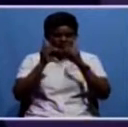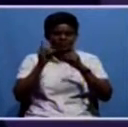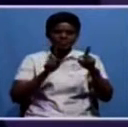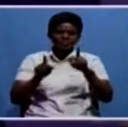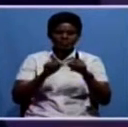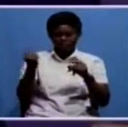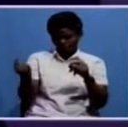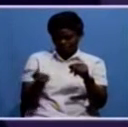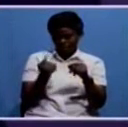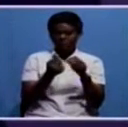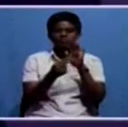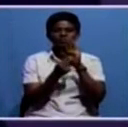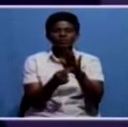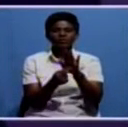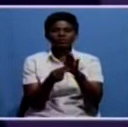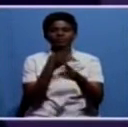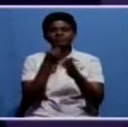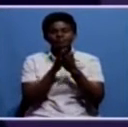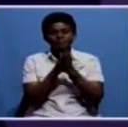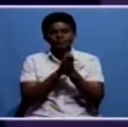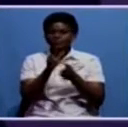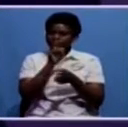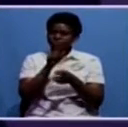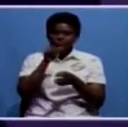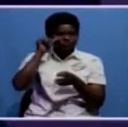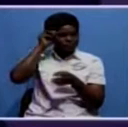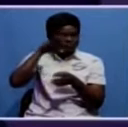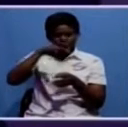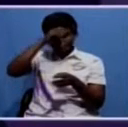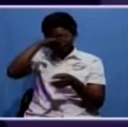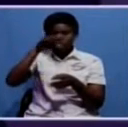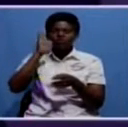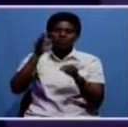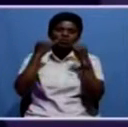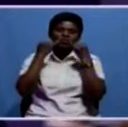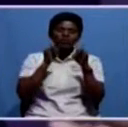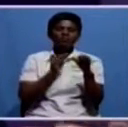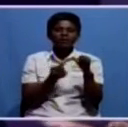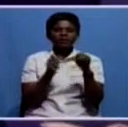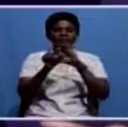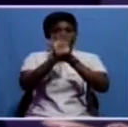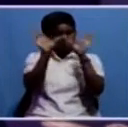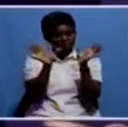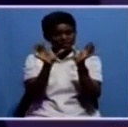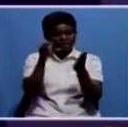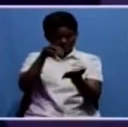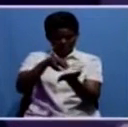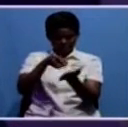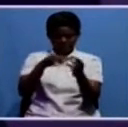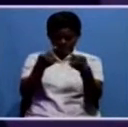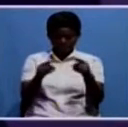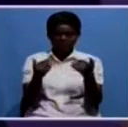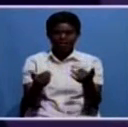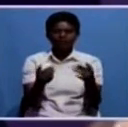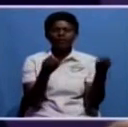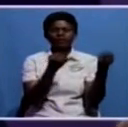have come forward to show interest, and I'm sure the Minister of Mines will keep us updated. Clearly, this matter has just happened. There are a lot